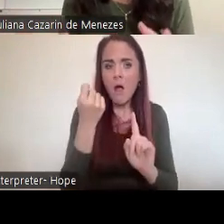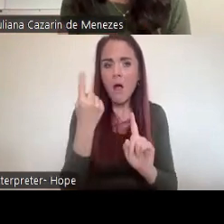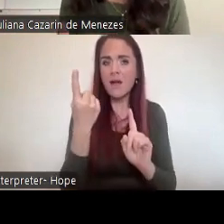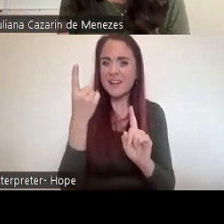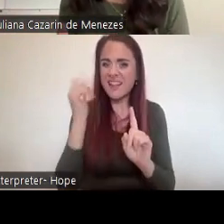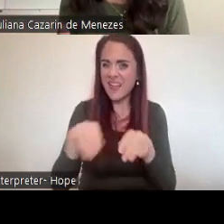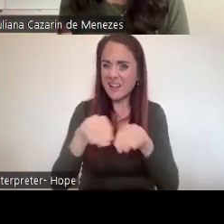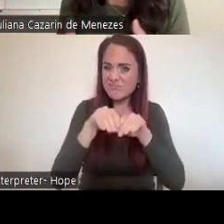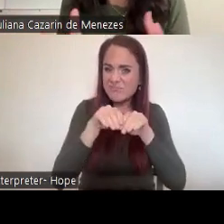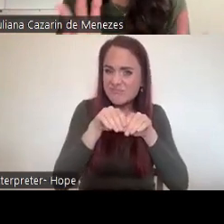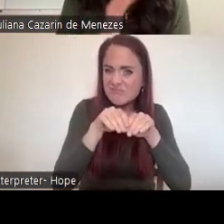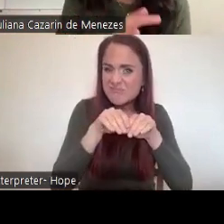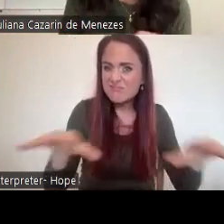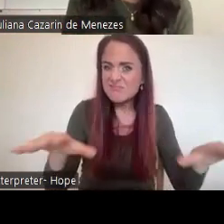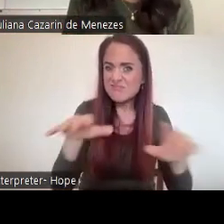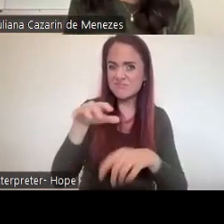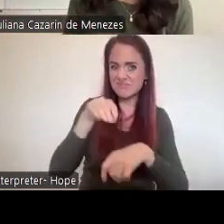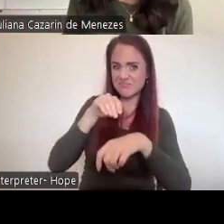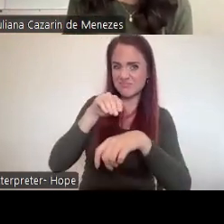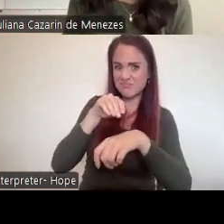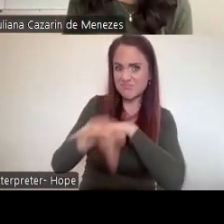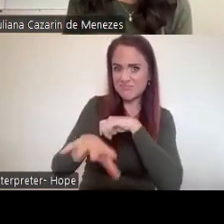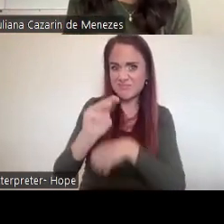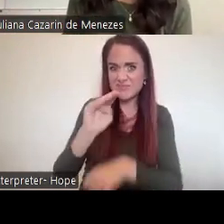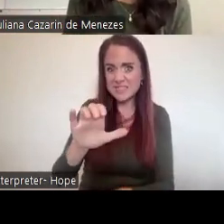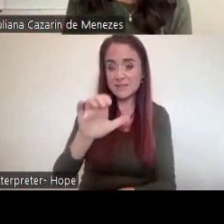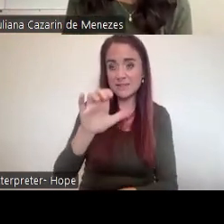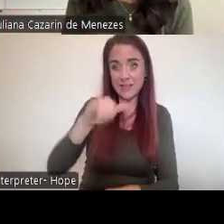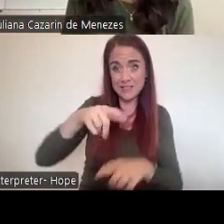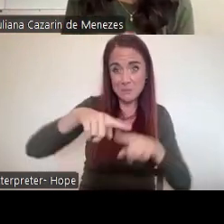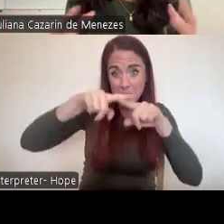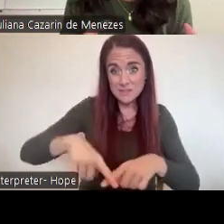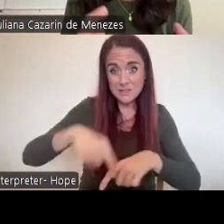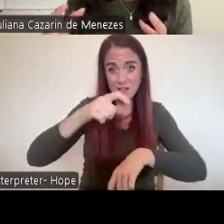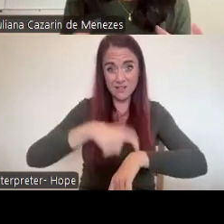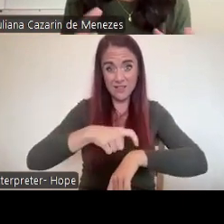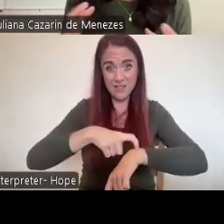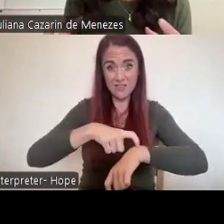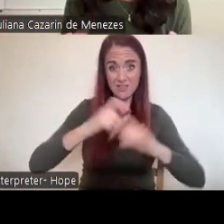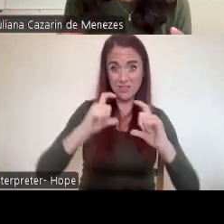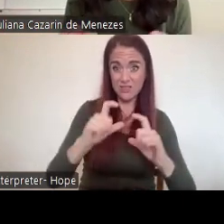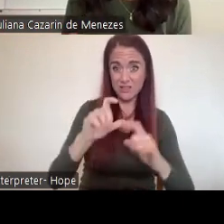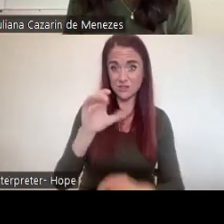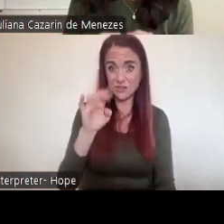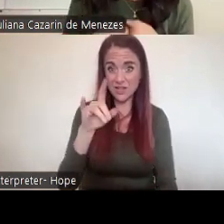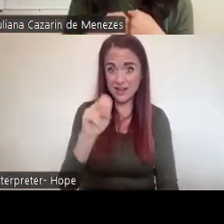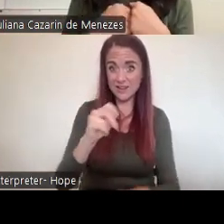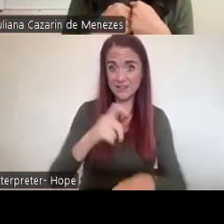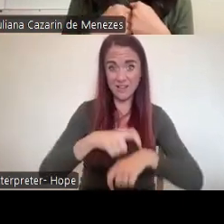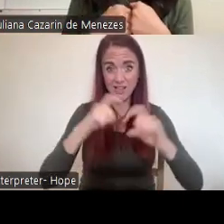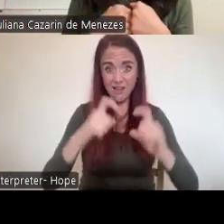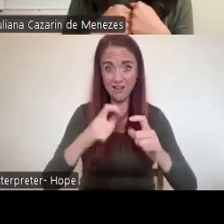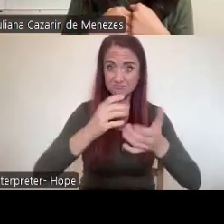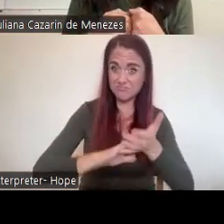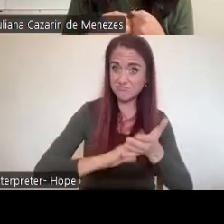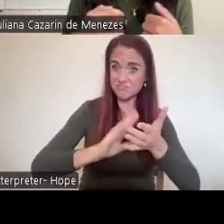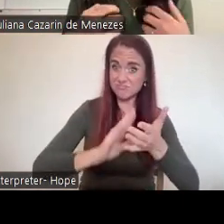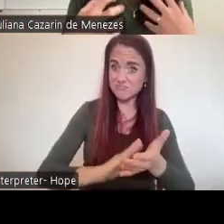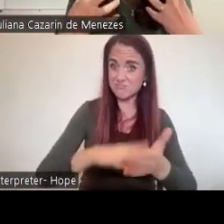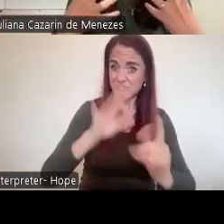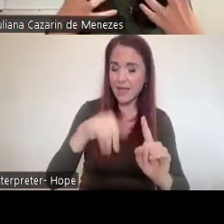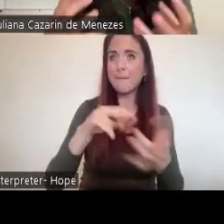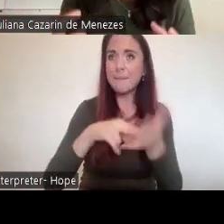proliferative effect of MIC depends on the disruption of circadian clock? So in other words, like